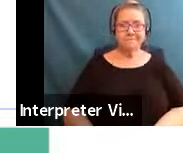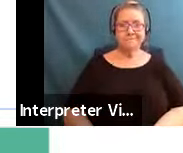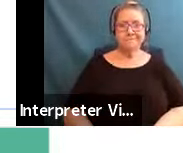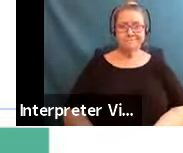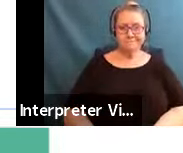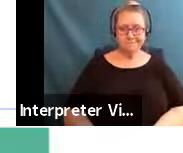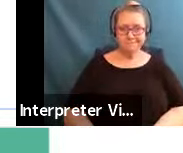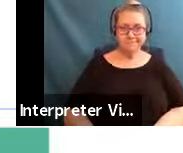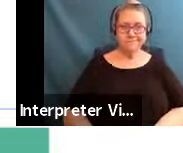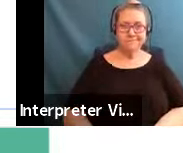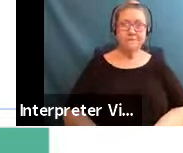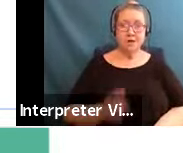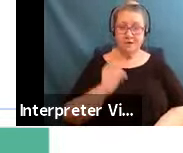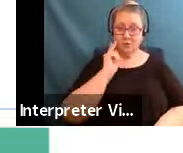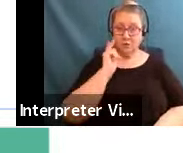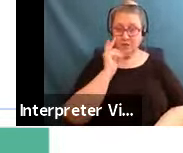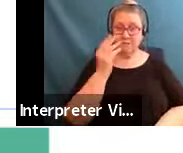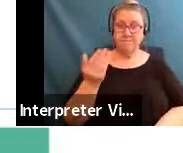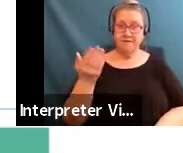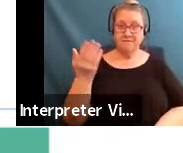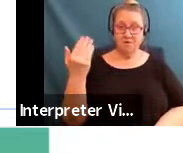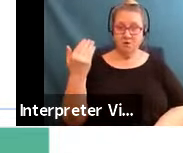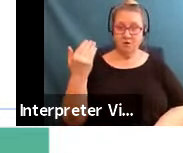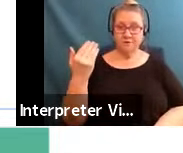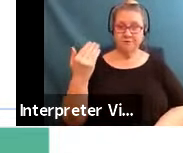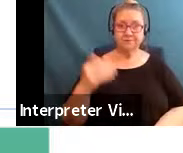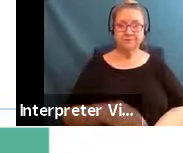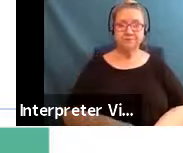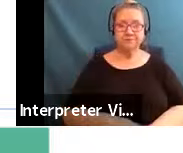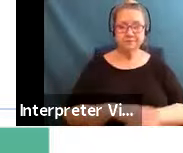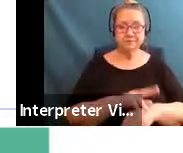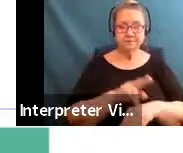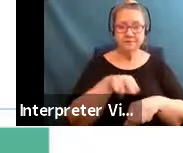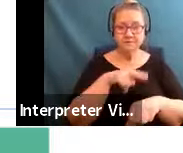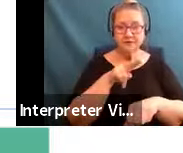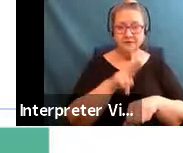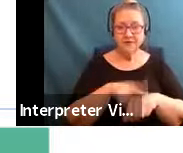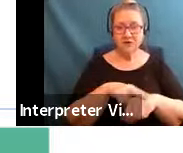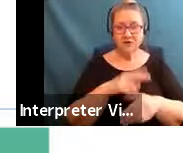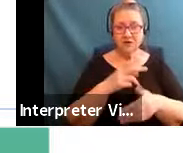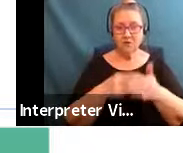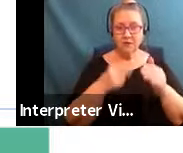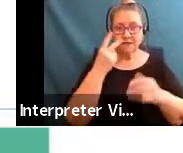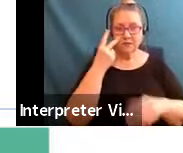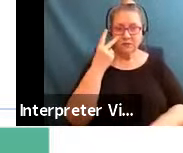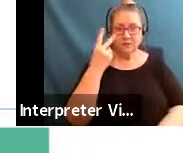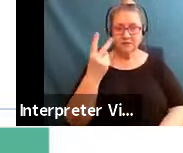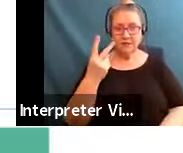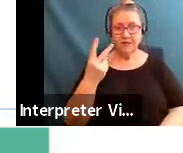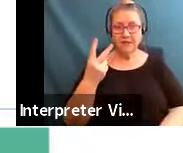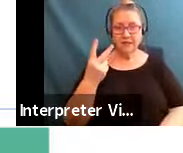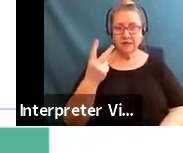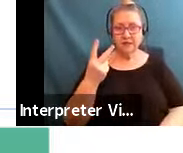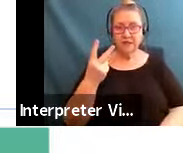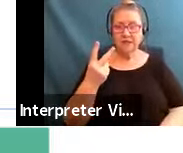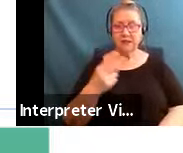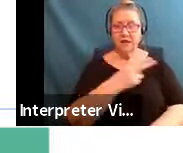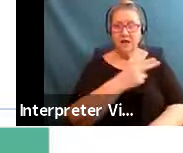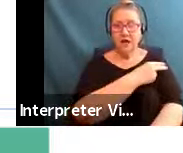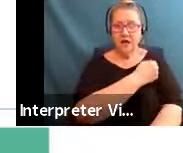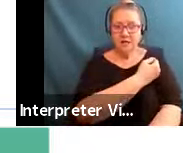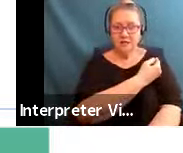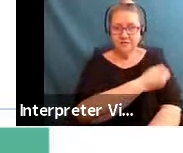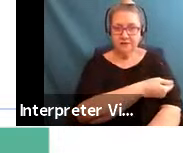So you all have seen these before, but just to reiterate kind of nationally what we see as far as differences in hospitalization